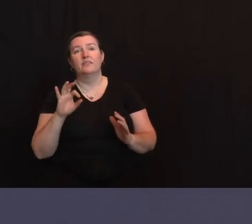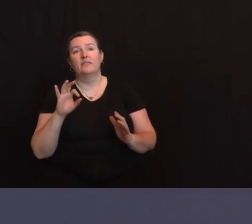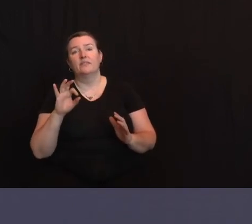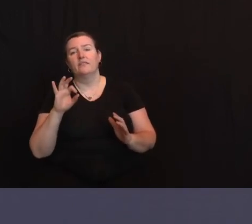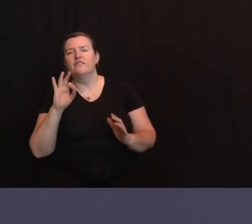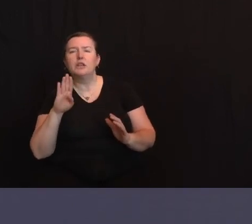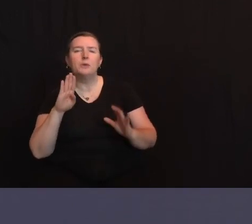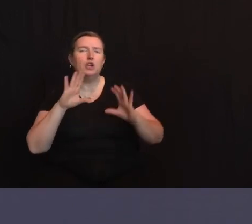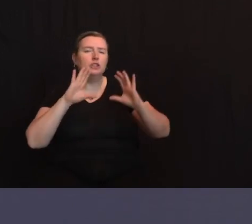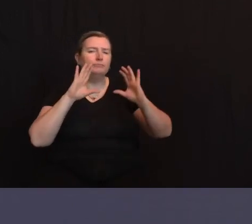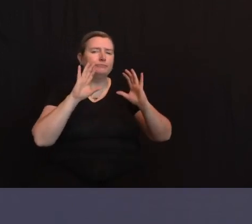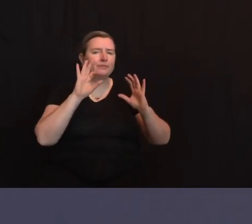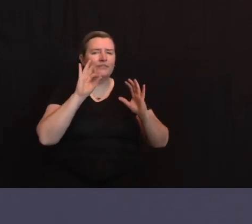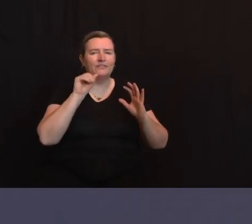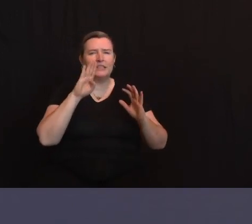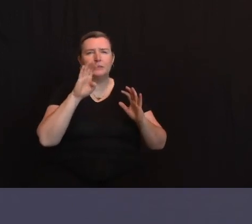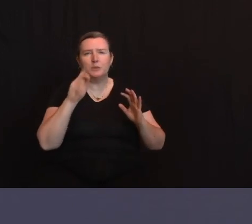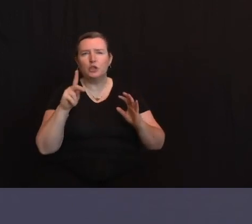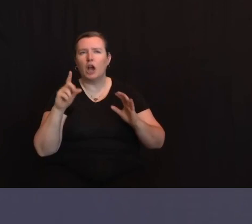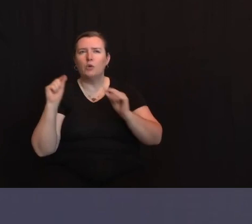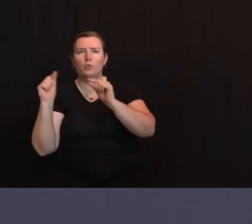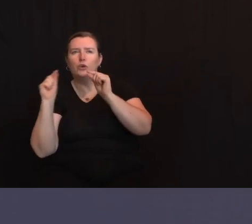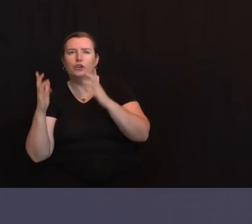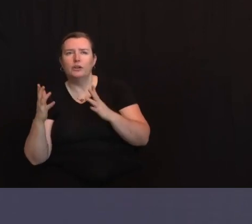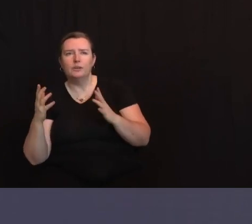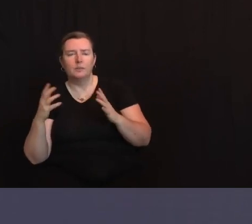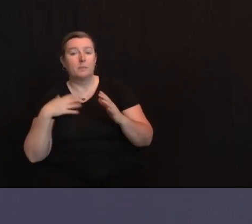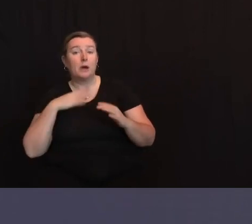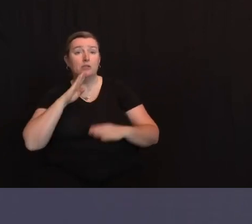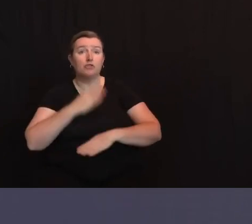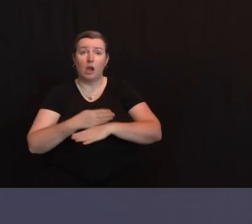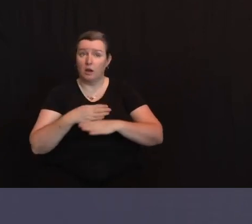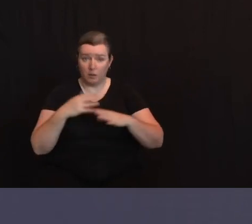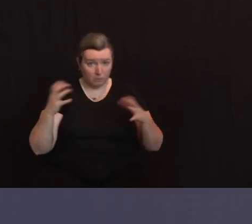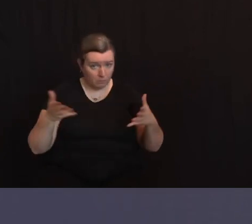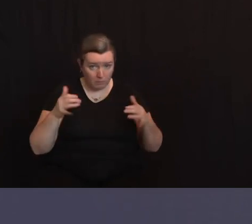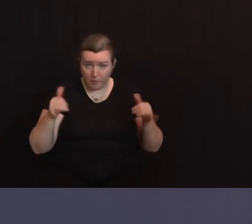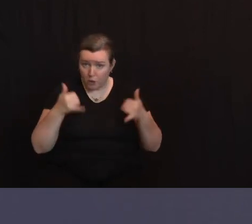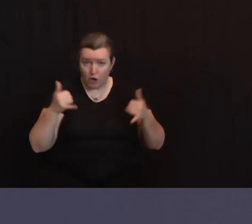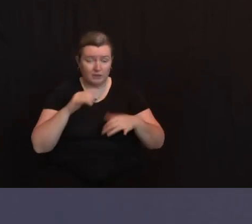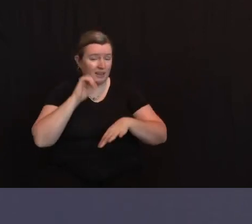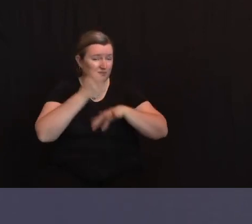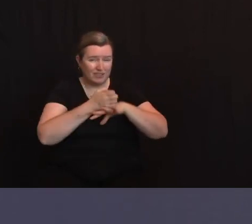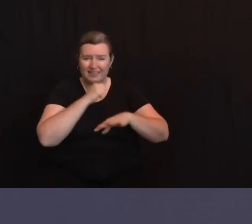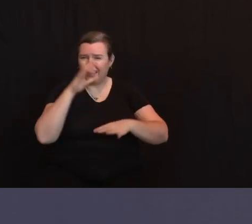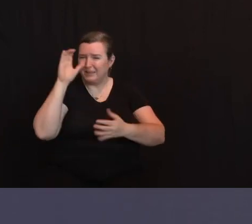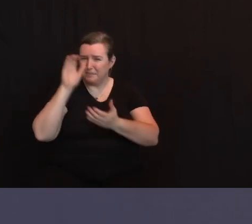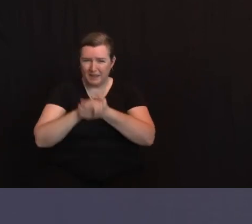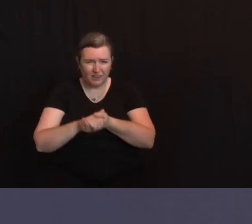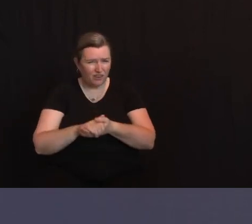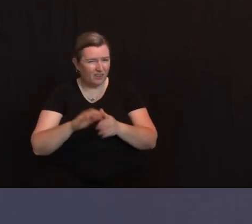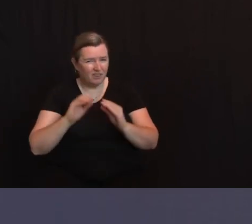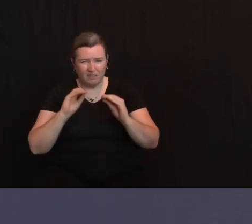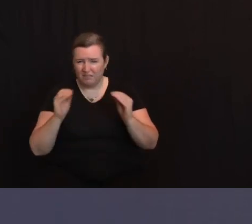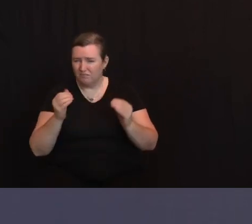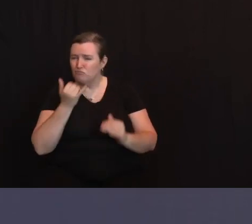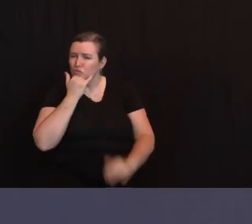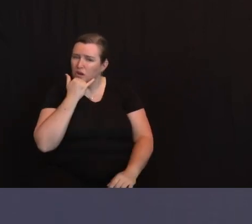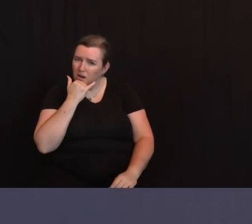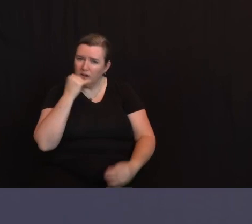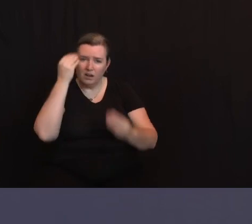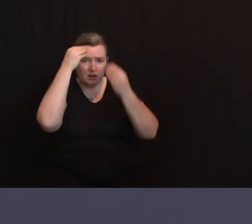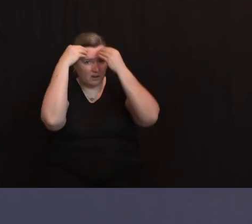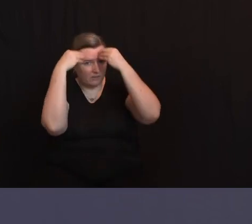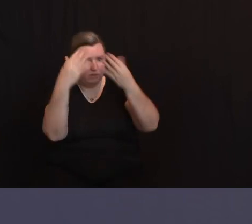daughter, who did not have a bachelorette party, is not engaged, and is not getting married this weekend, just for the record, to all of